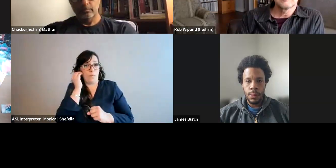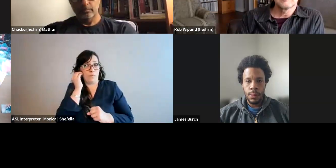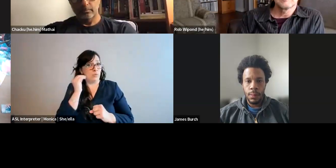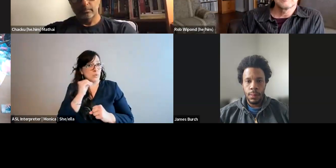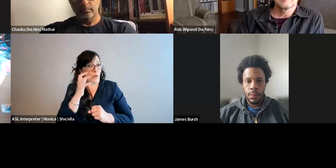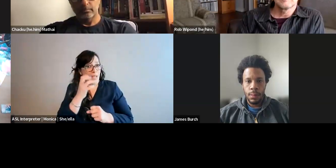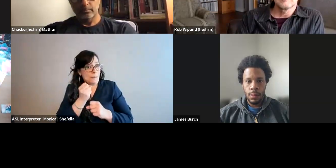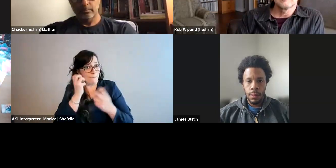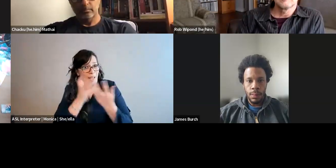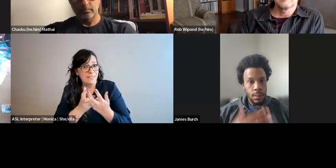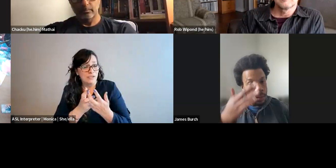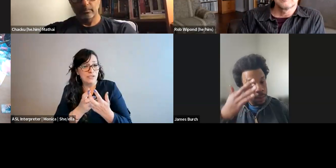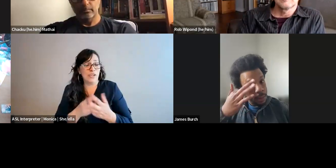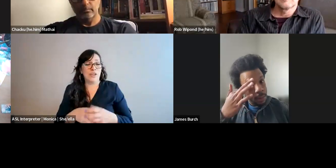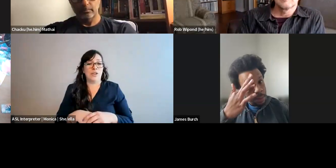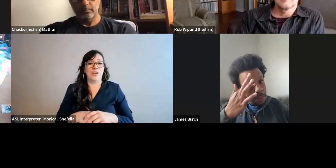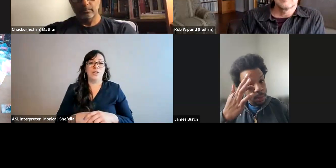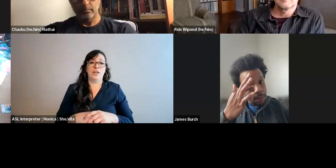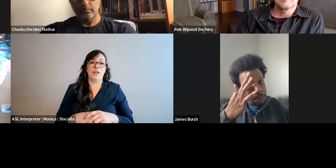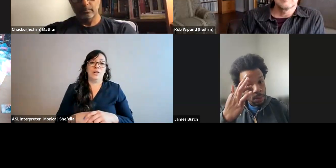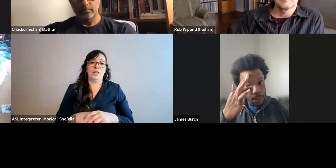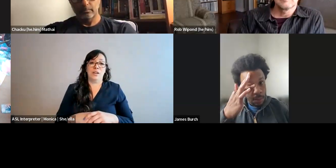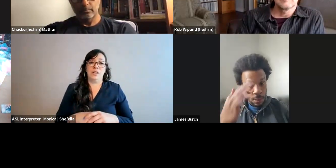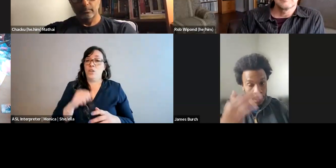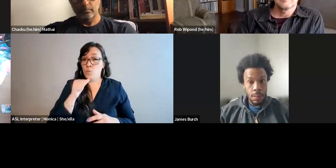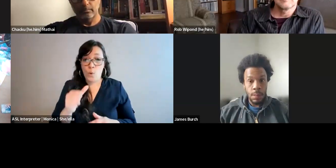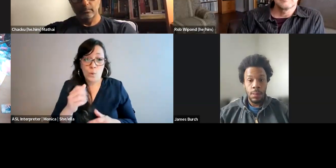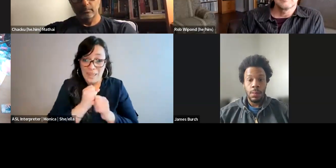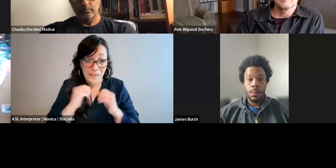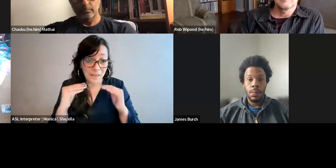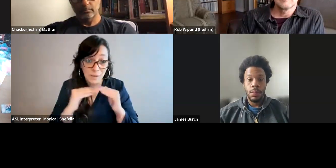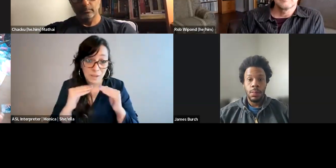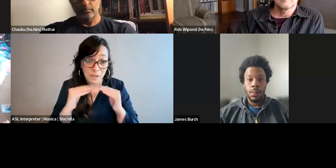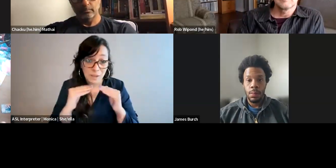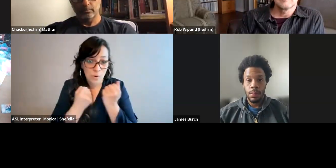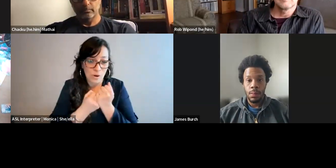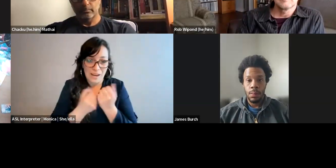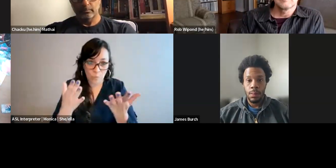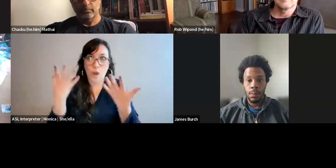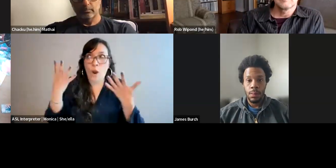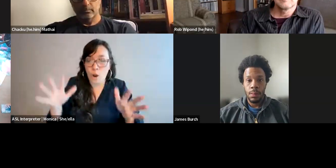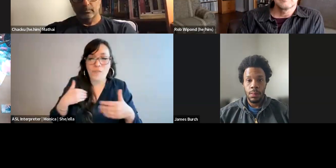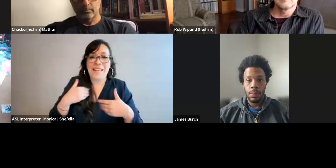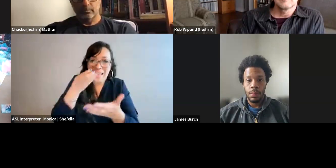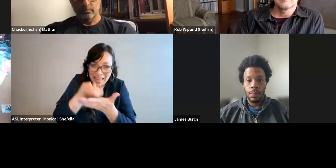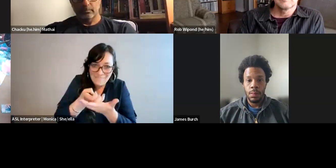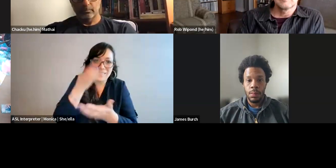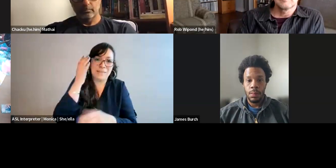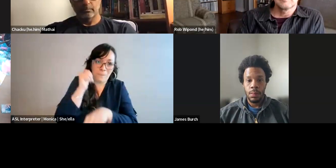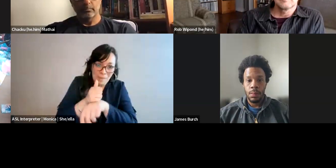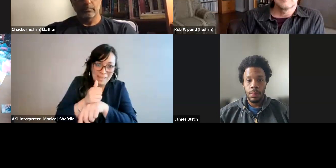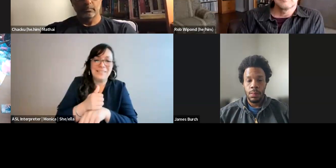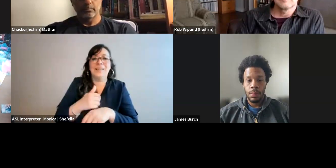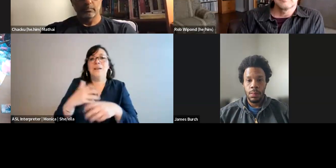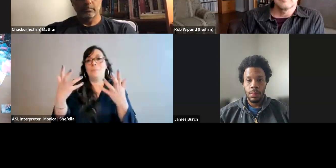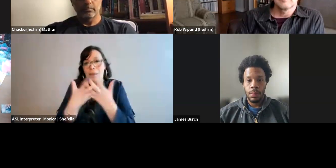matched. You most likely won't get peer support, which is something that is evidence-based and shown that helps people is matching someone who